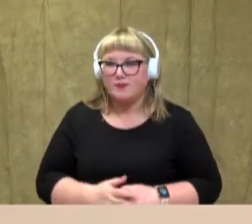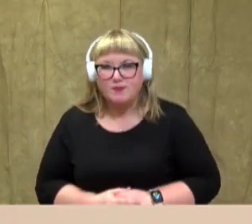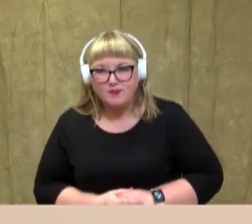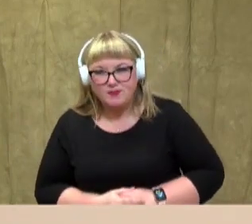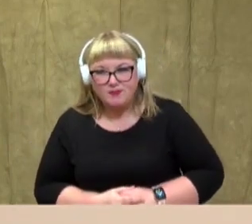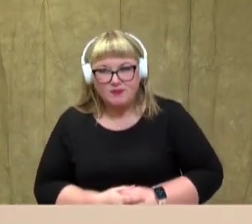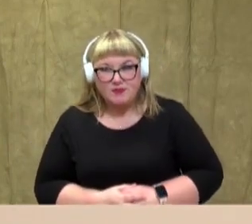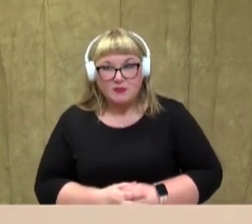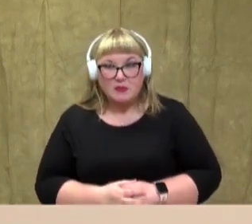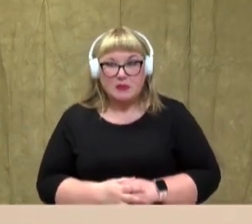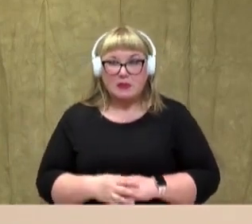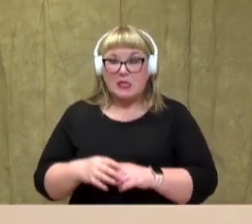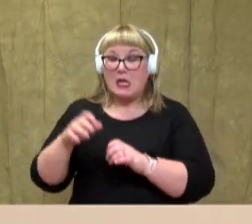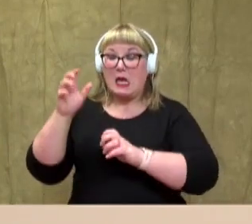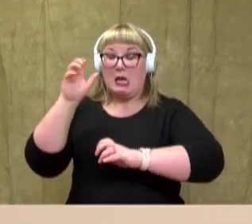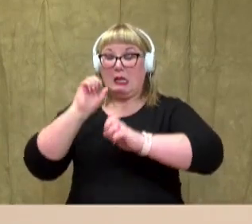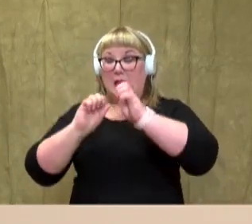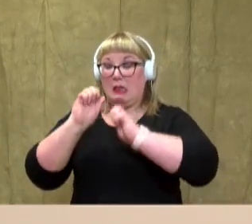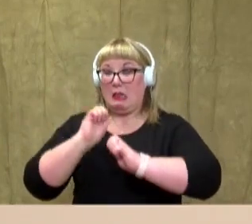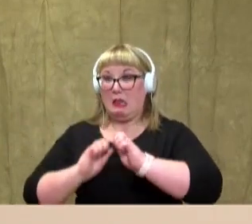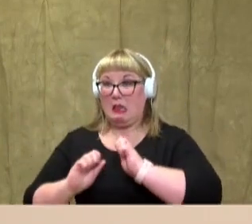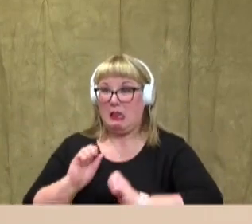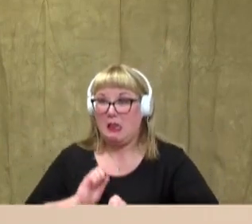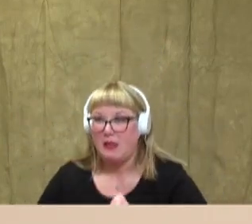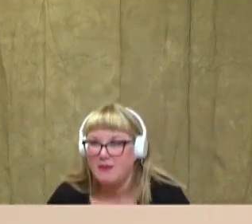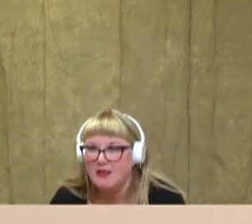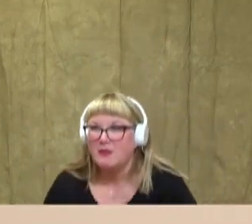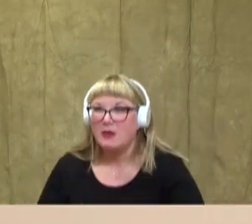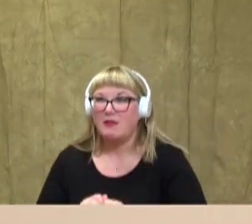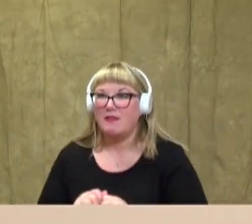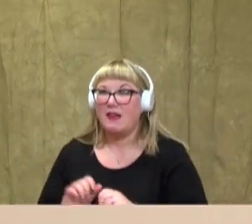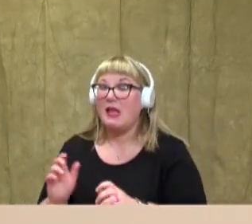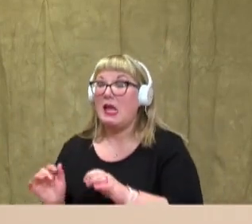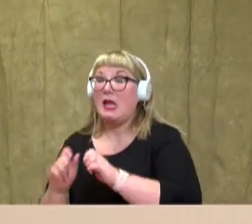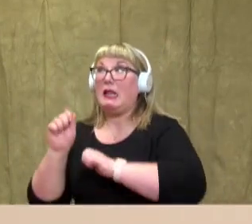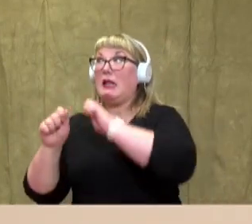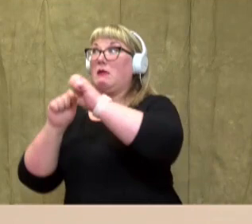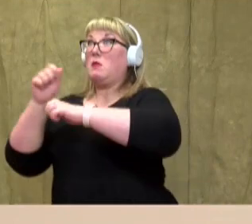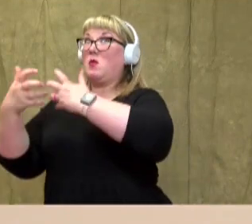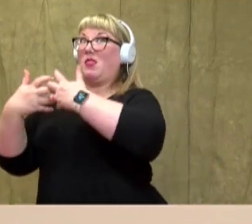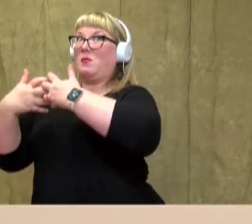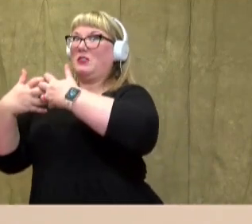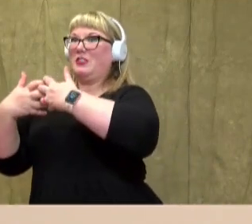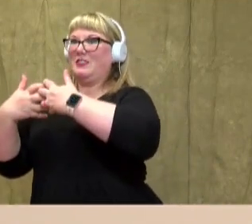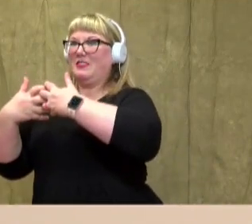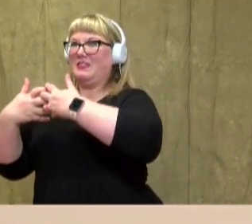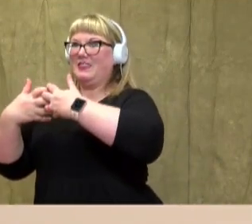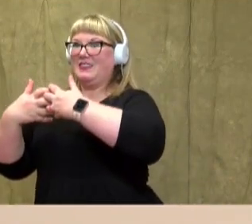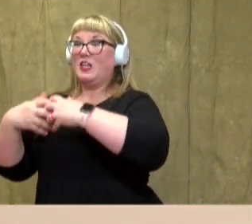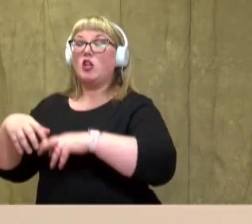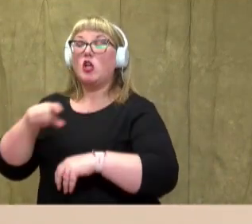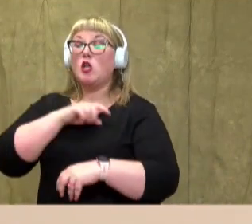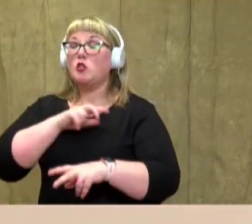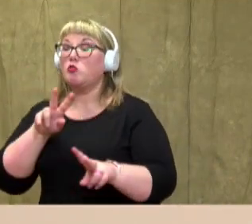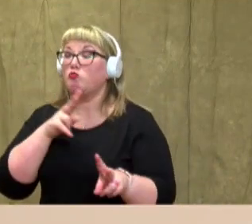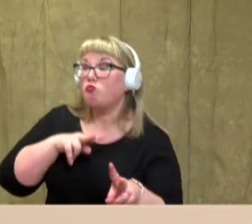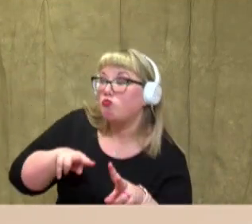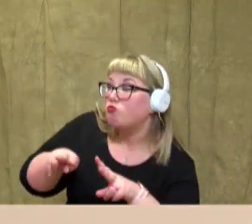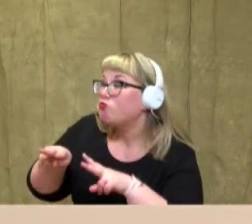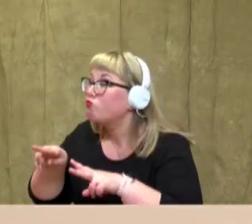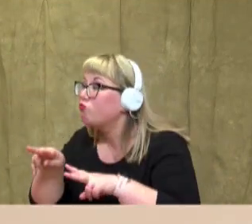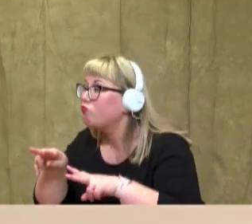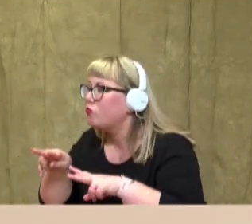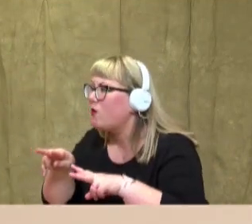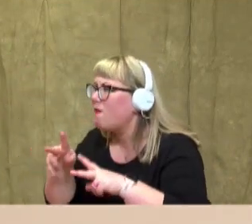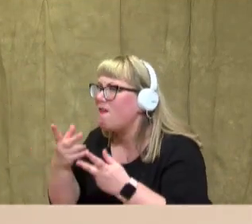He climbed down from the balcony and up onto the machine. George peeked inside.